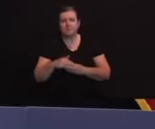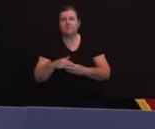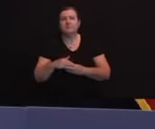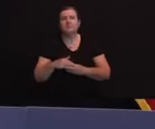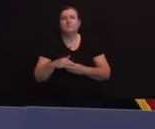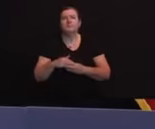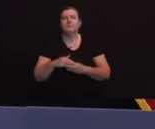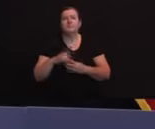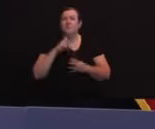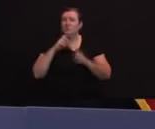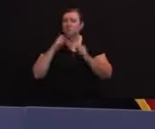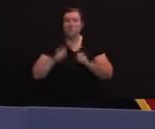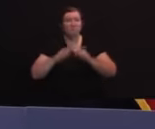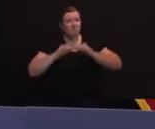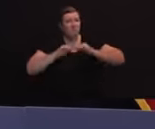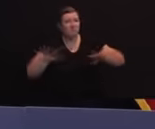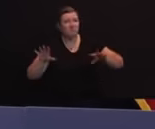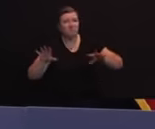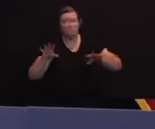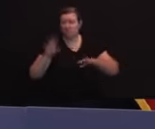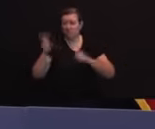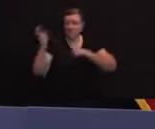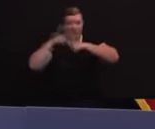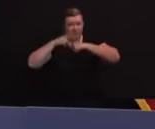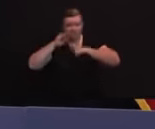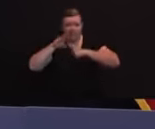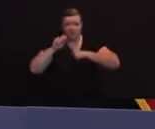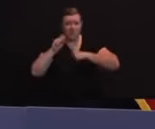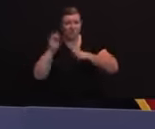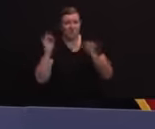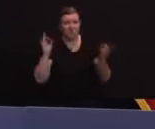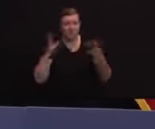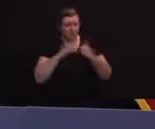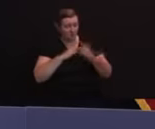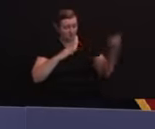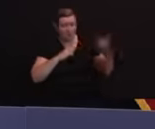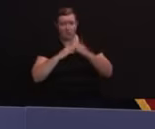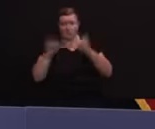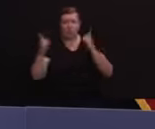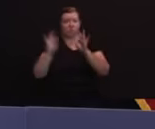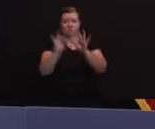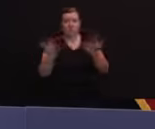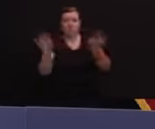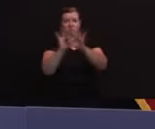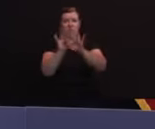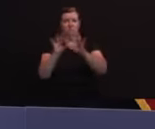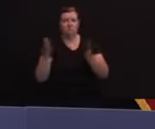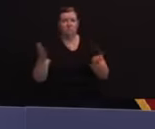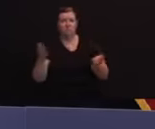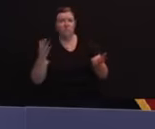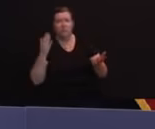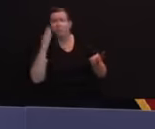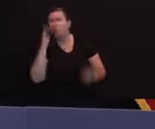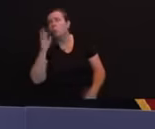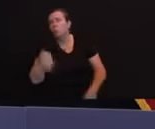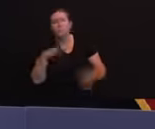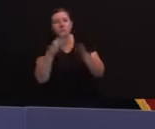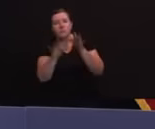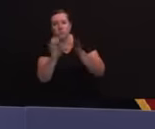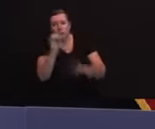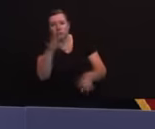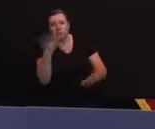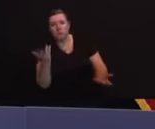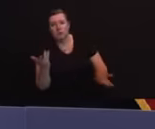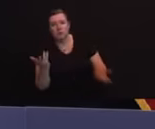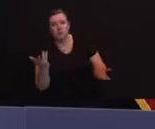And masking and social distancing are so important. It seems so simple, but that's the key.